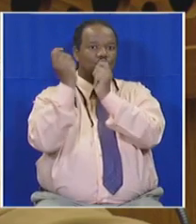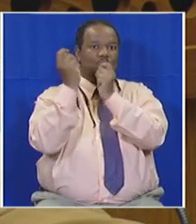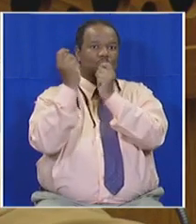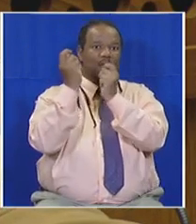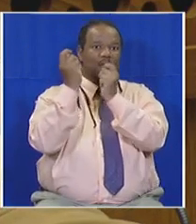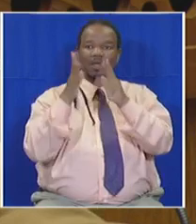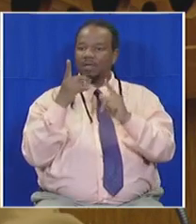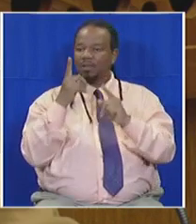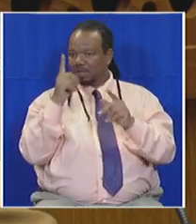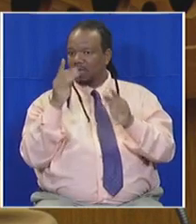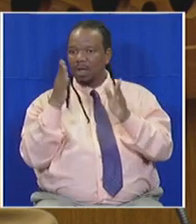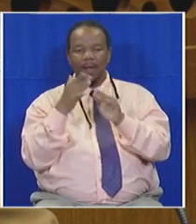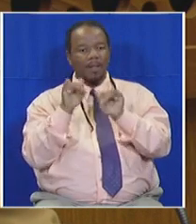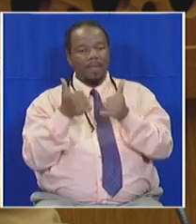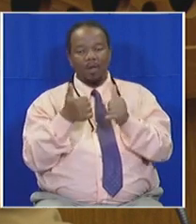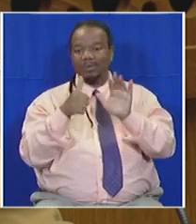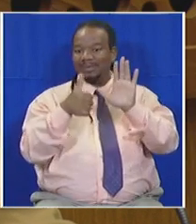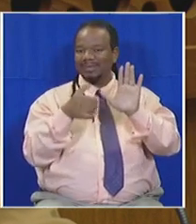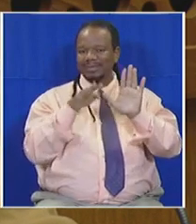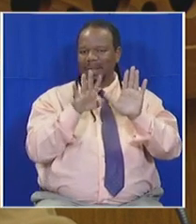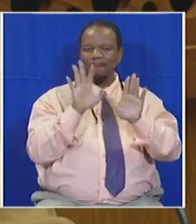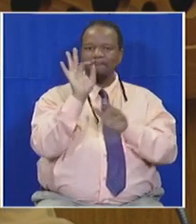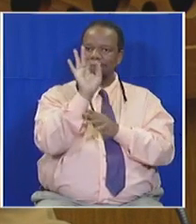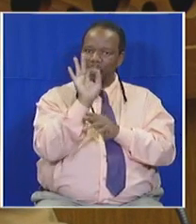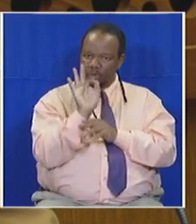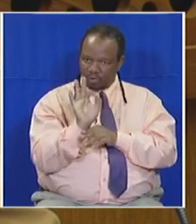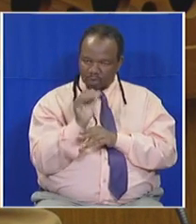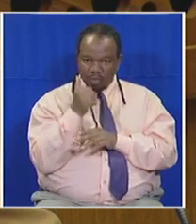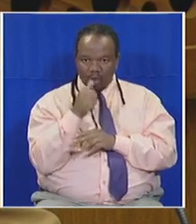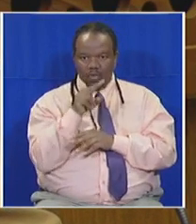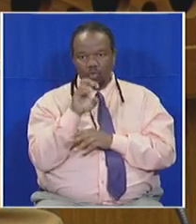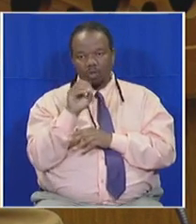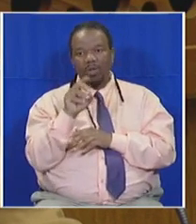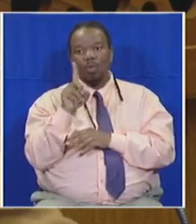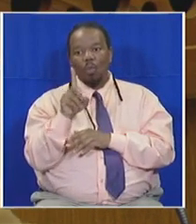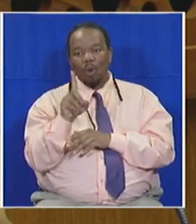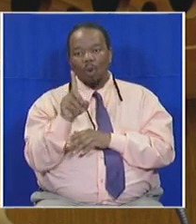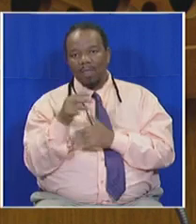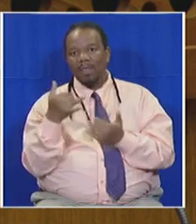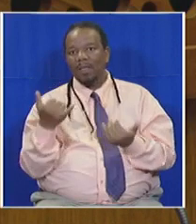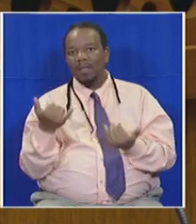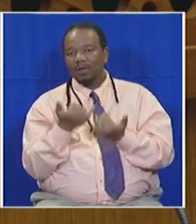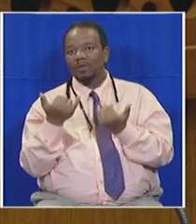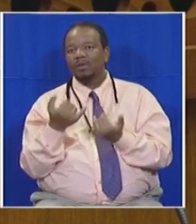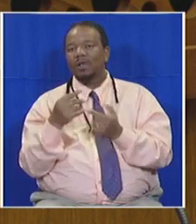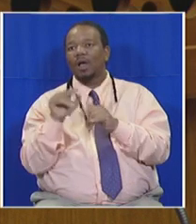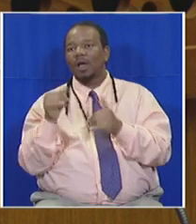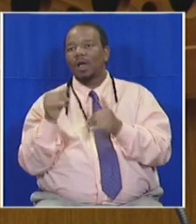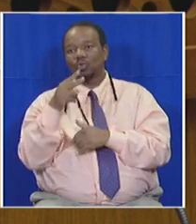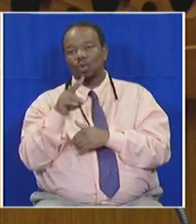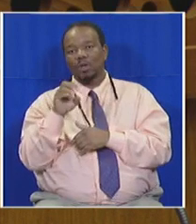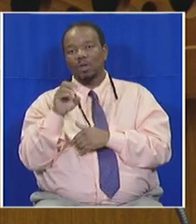has increased from 69% in 2001 to 86% in